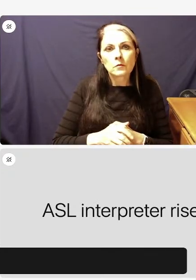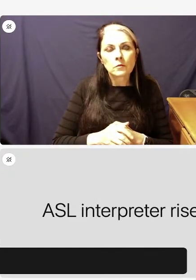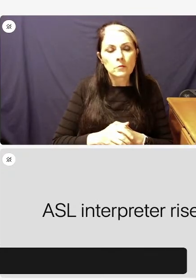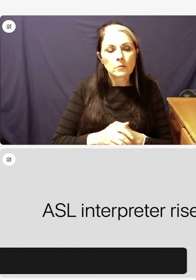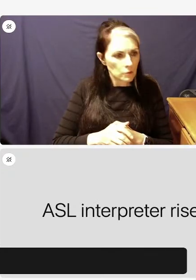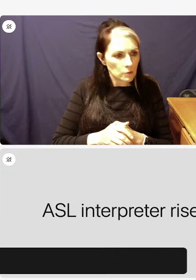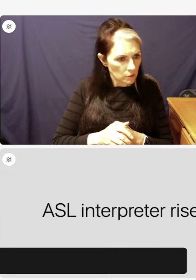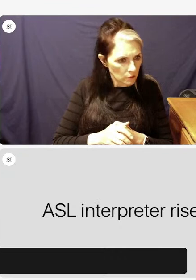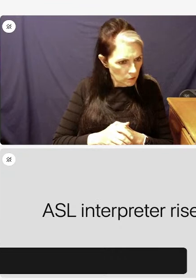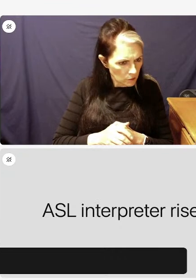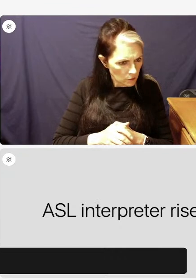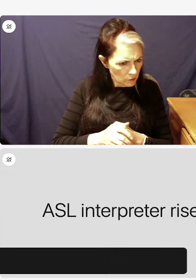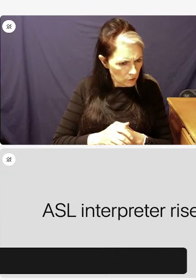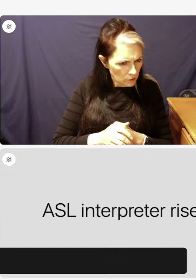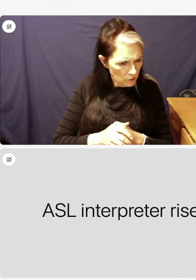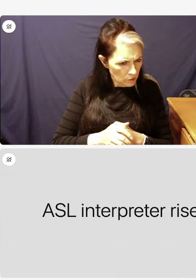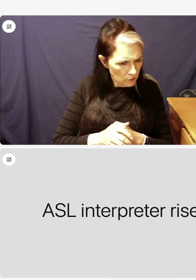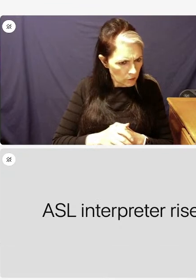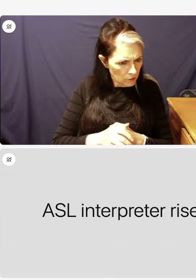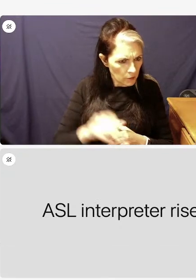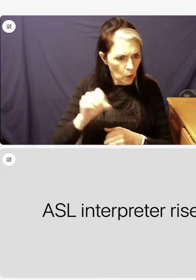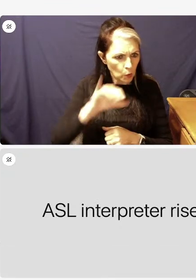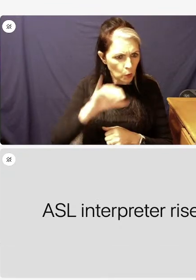mr missouri no here